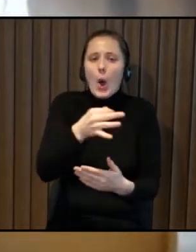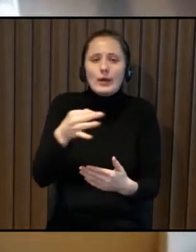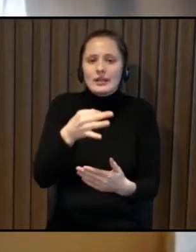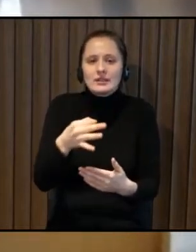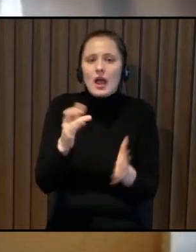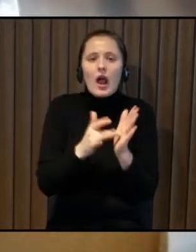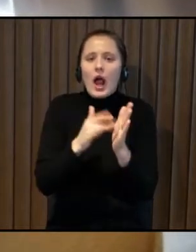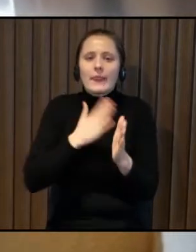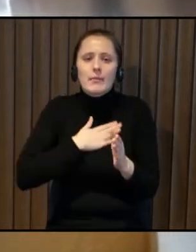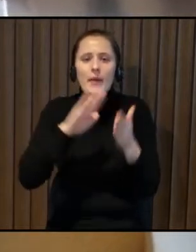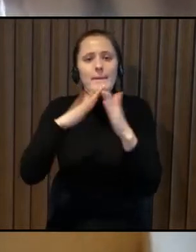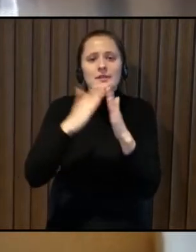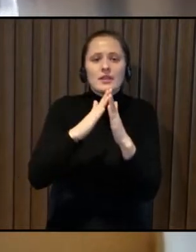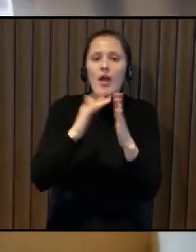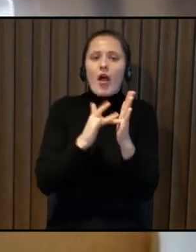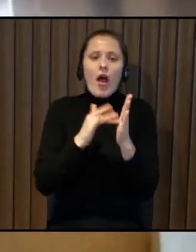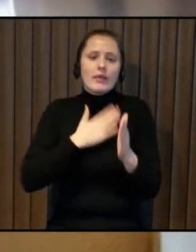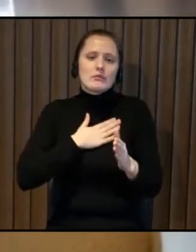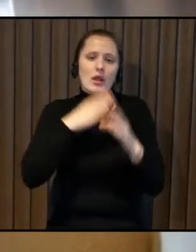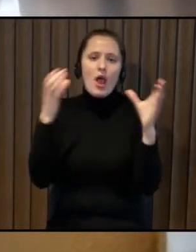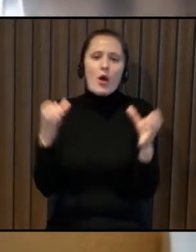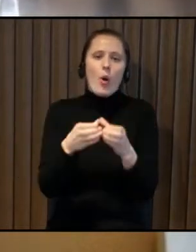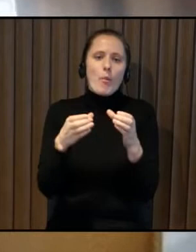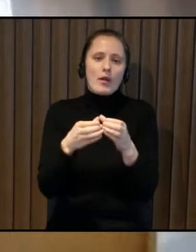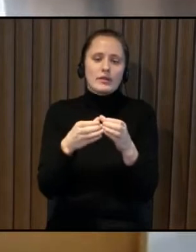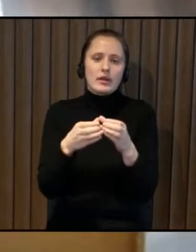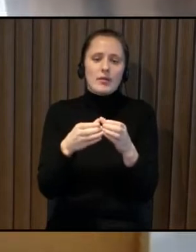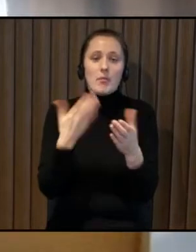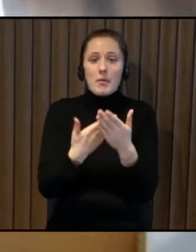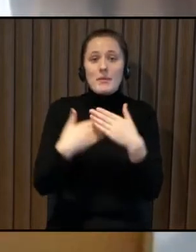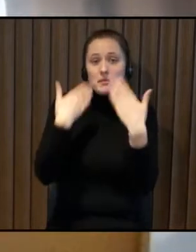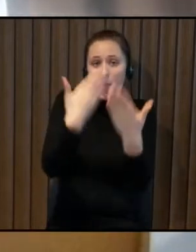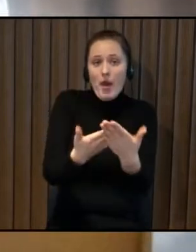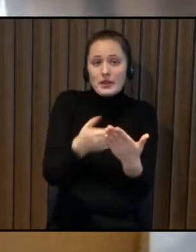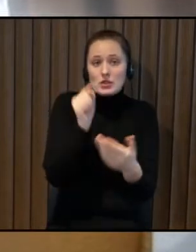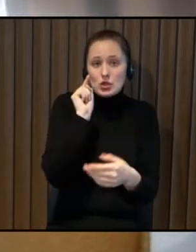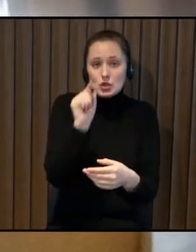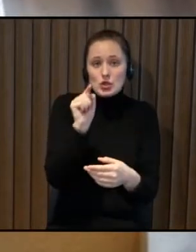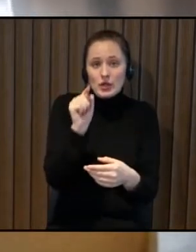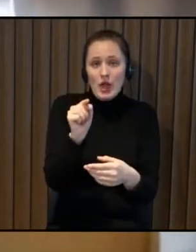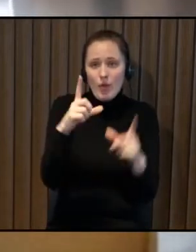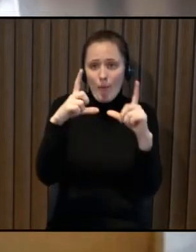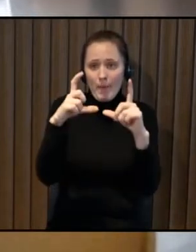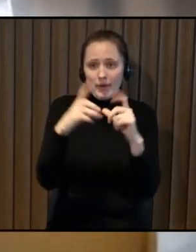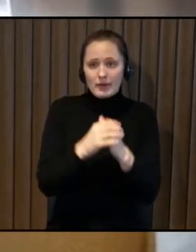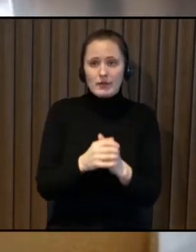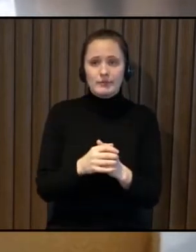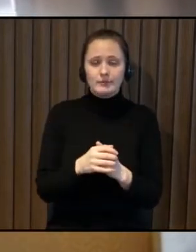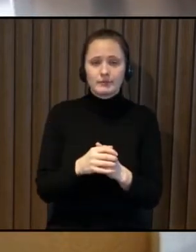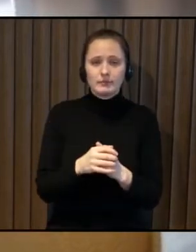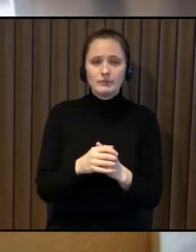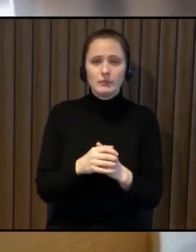organization, or values of our brand, or our city, or whatever. If I show you this